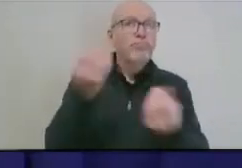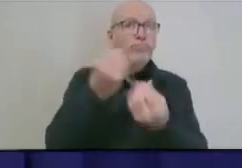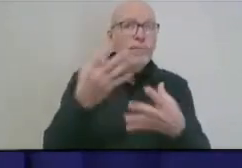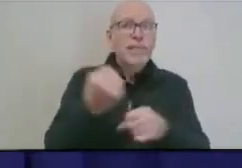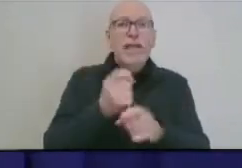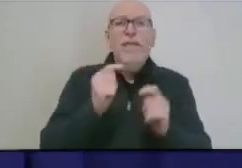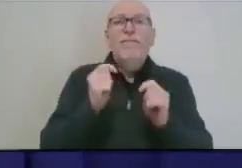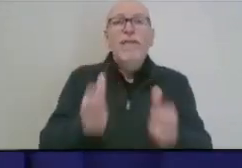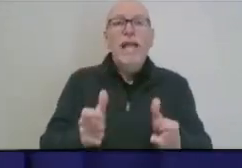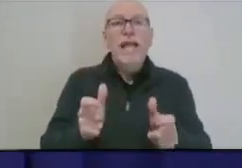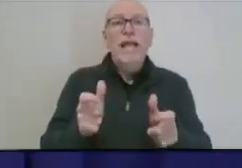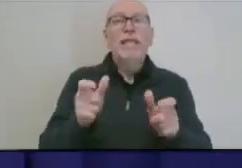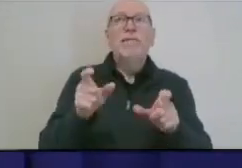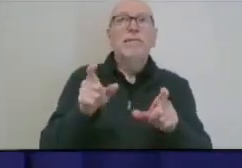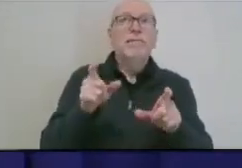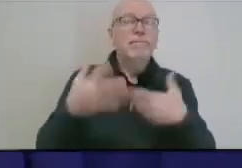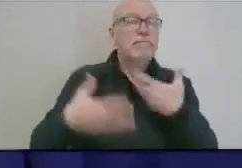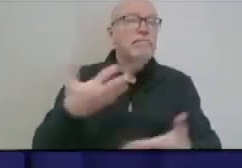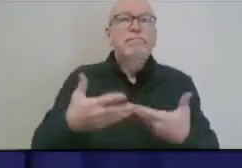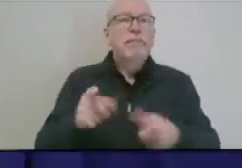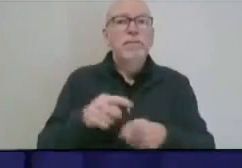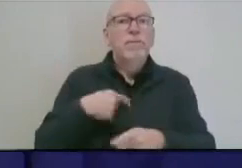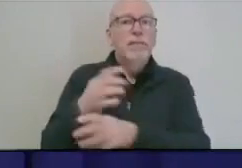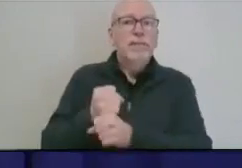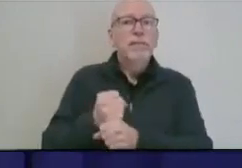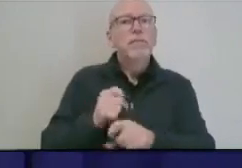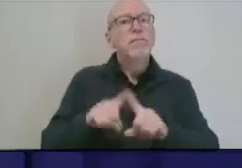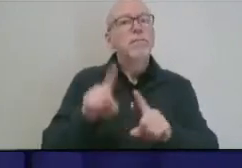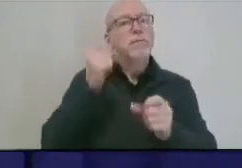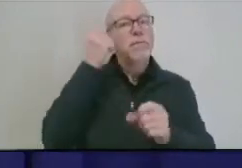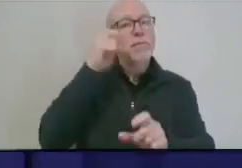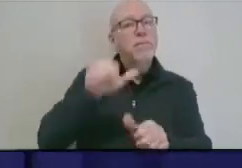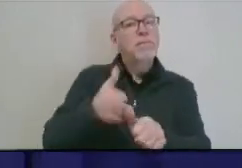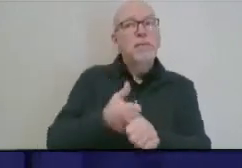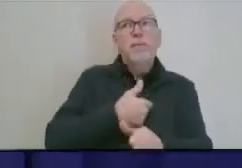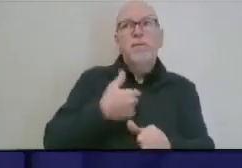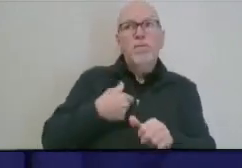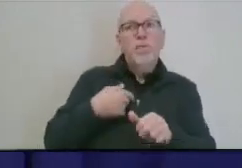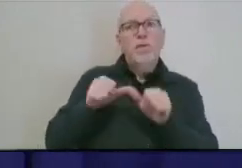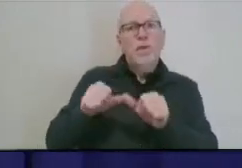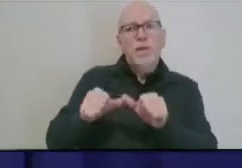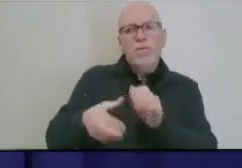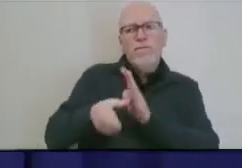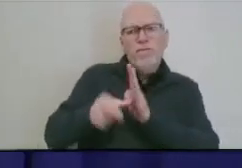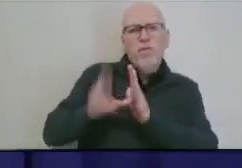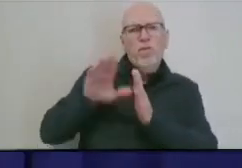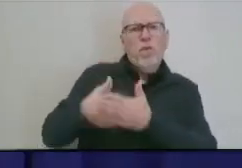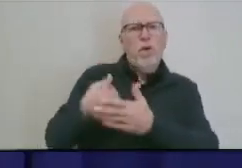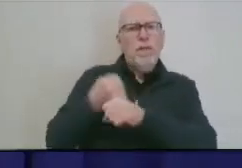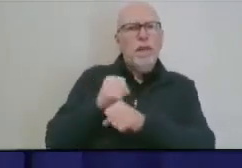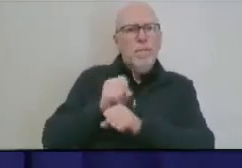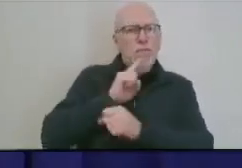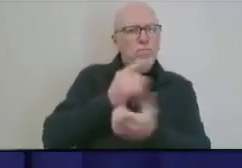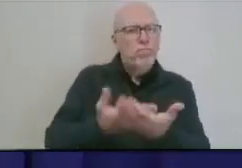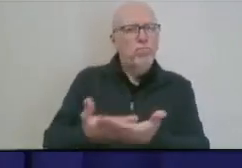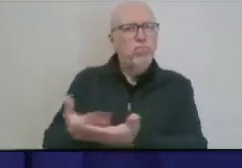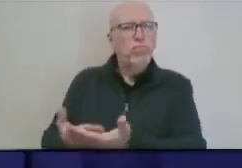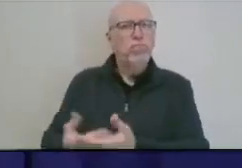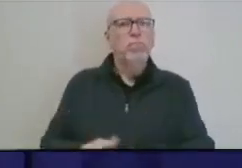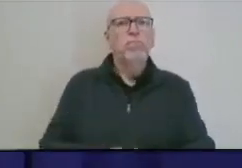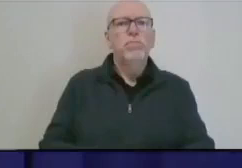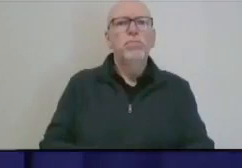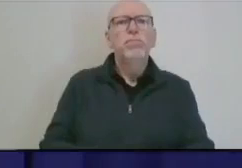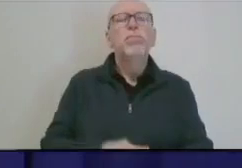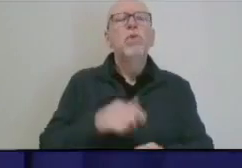as fast and furious as we get it. But behind the scenes, we are in a constant review of that data. We can